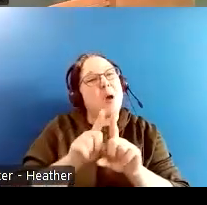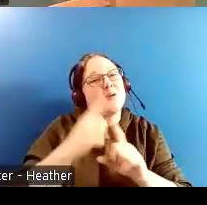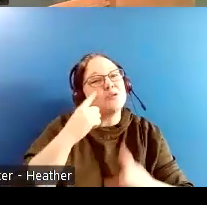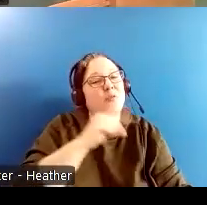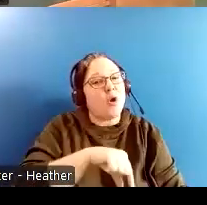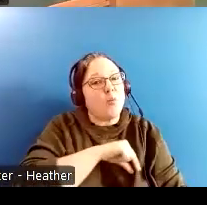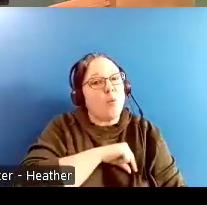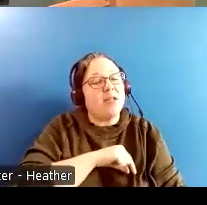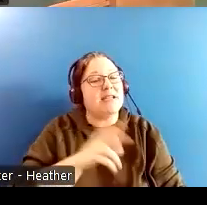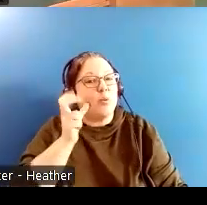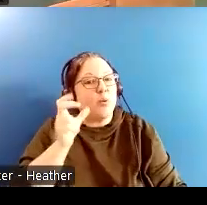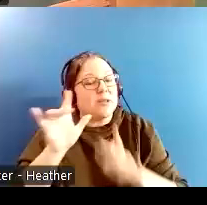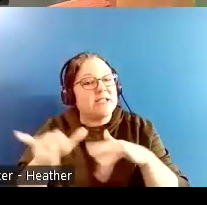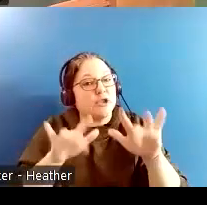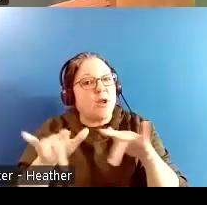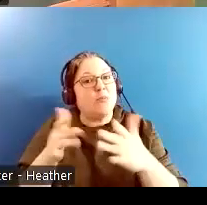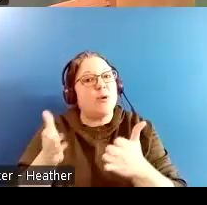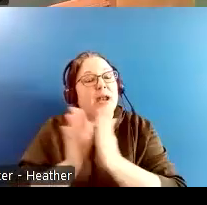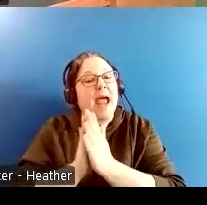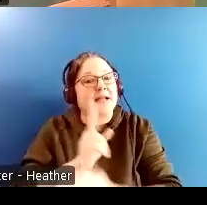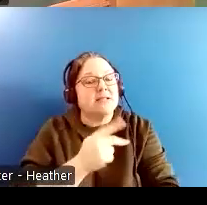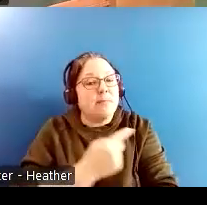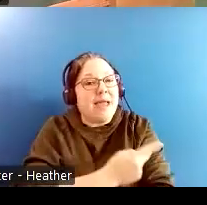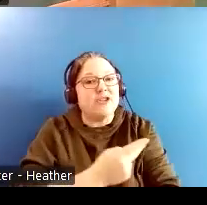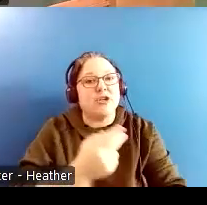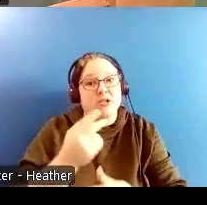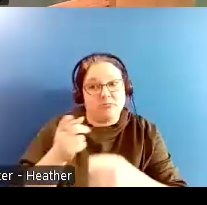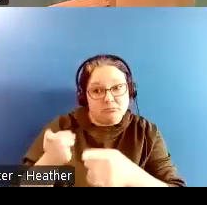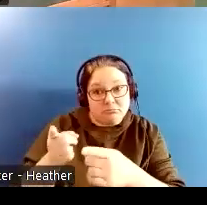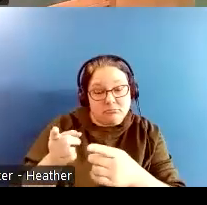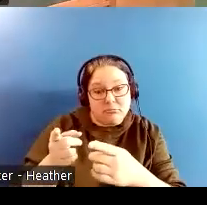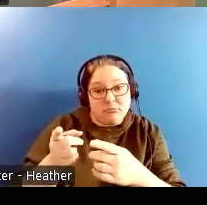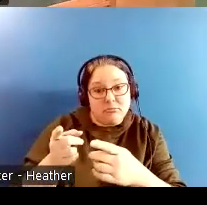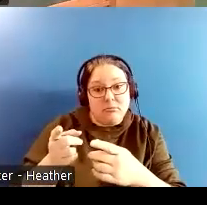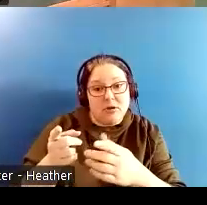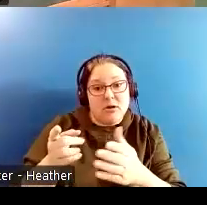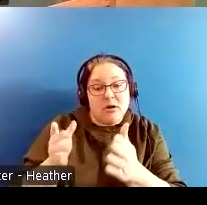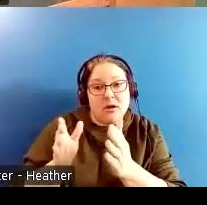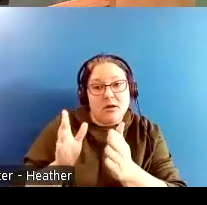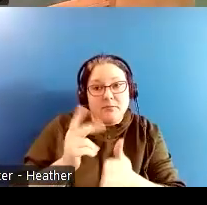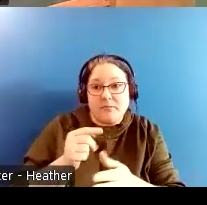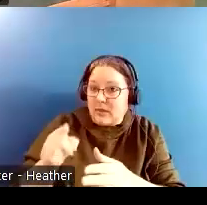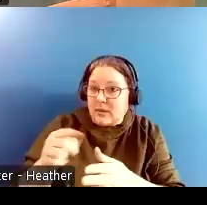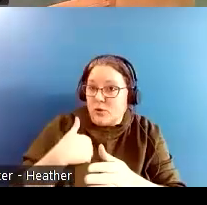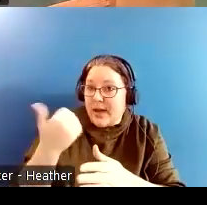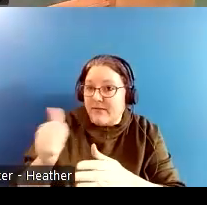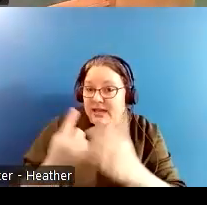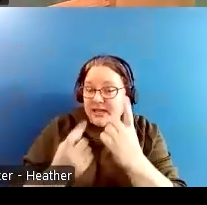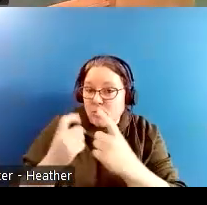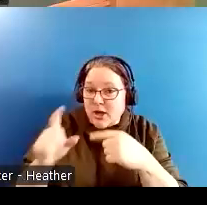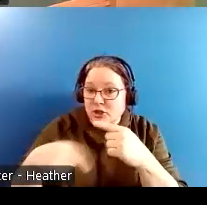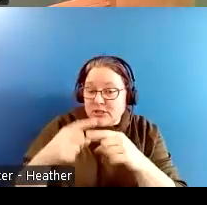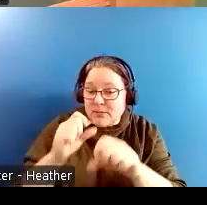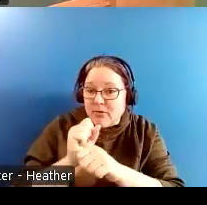recordings, and we would ask the patients, or our care managers would ask the patients, did they have any questions about the workbook, and did